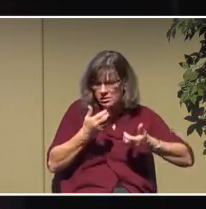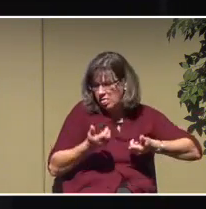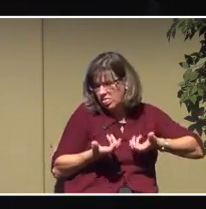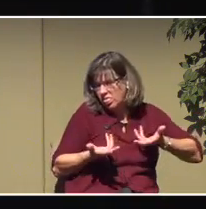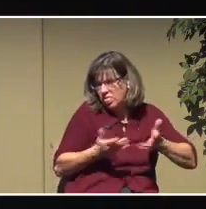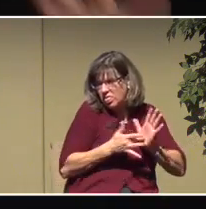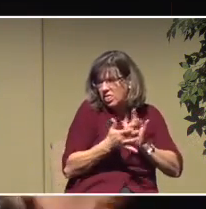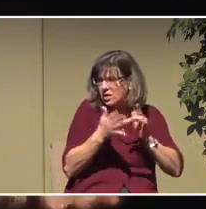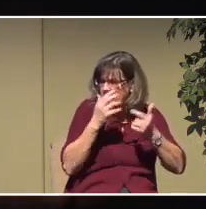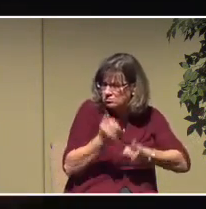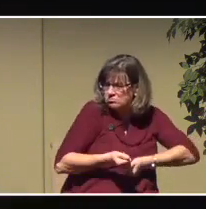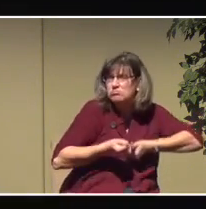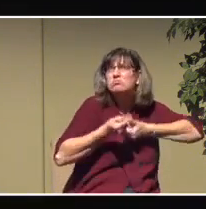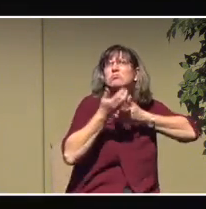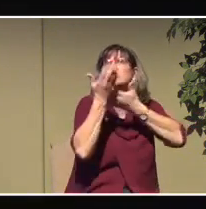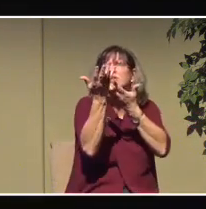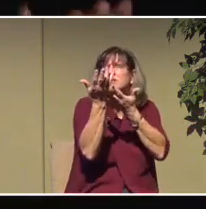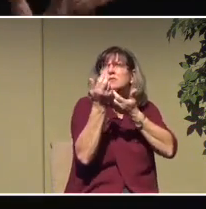like,